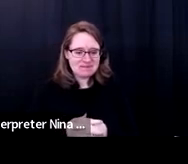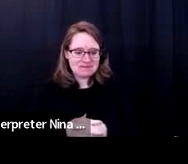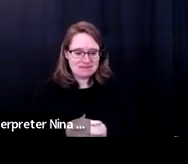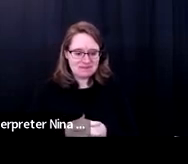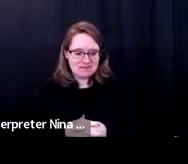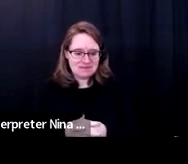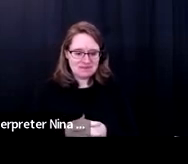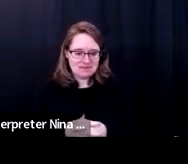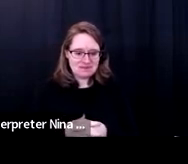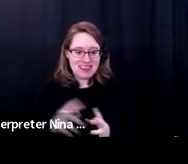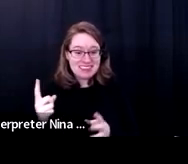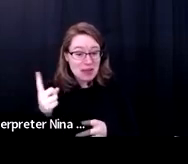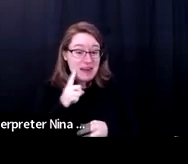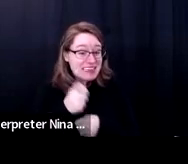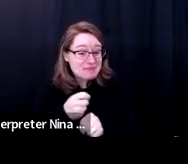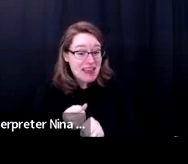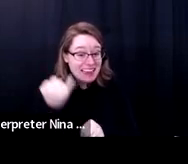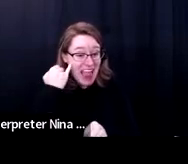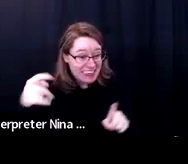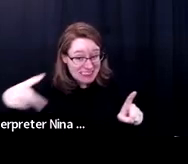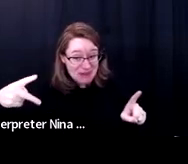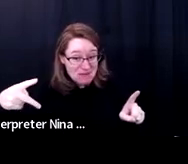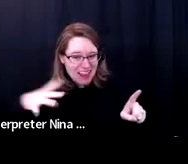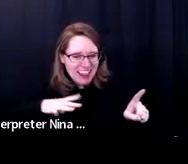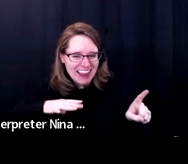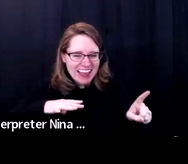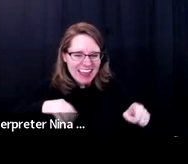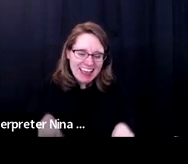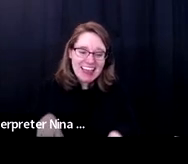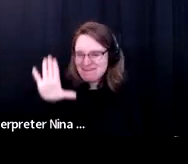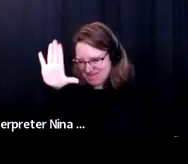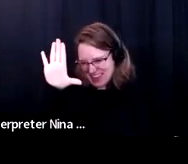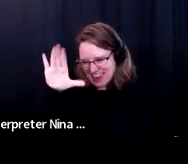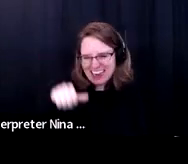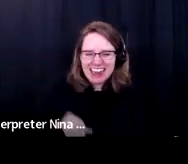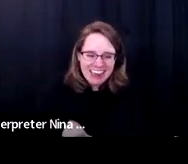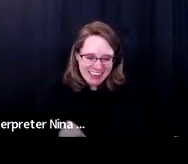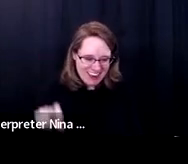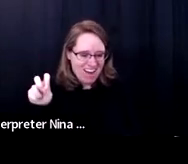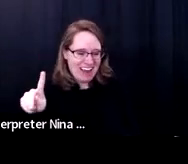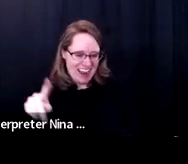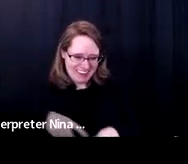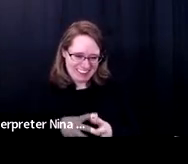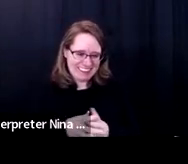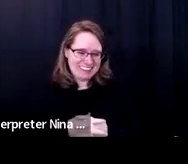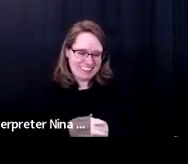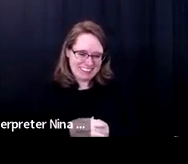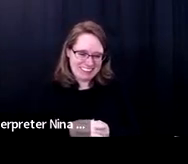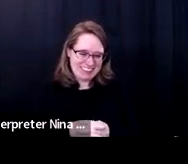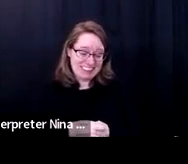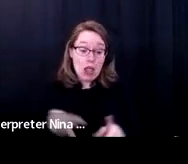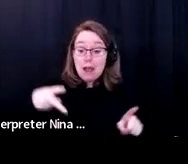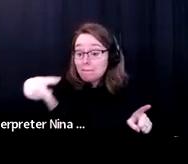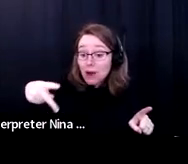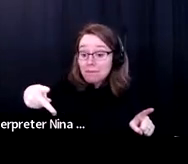ideas purple that are purple? Yep, it's me, Amy. Okay. Thanks. The purple, that's